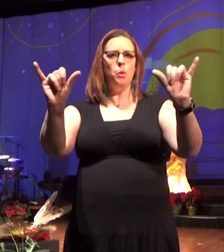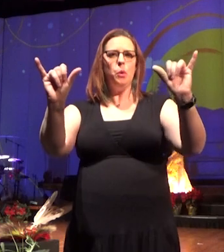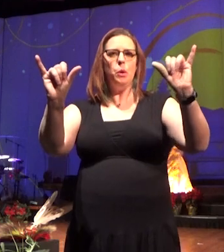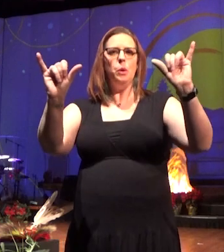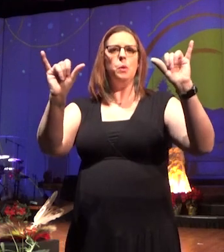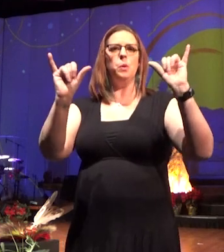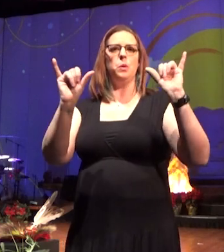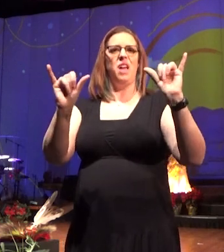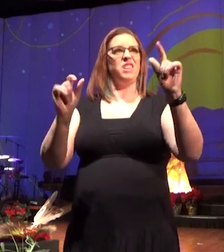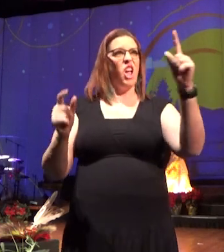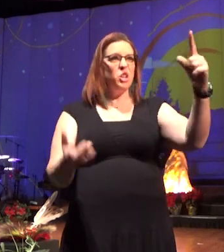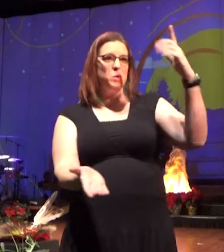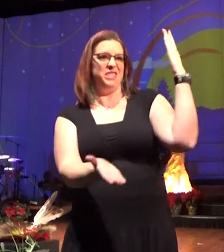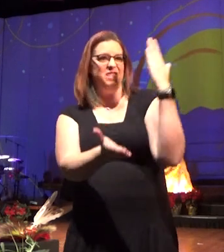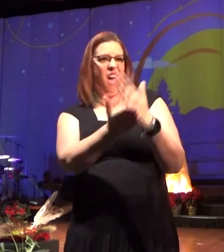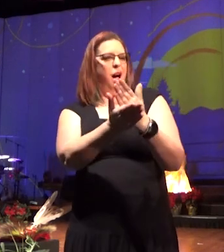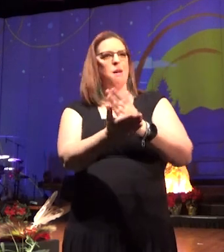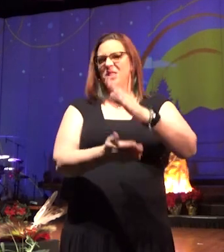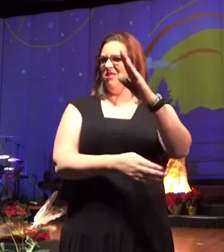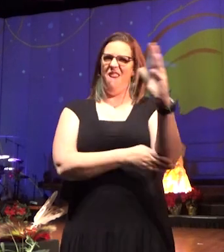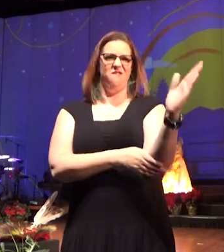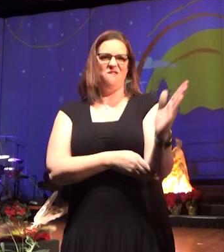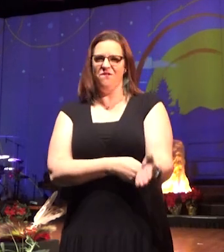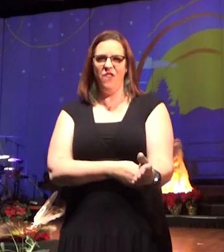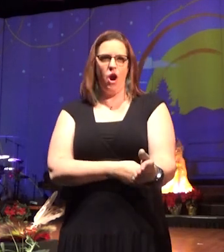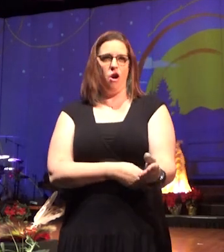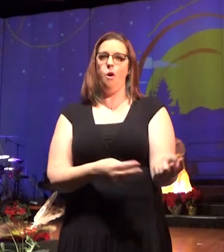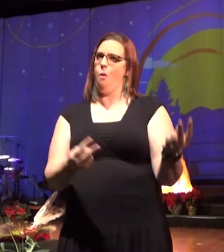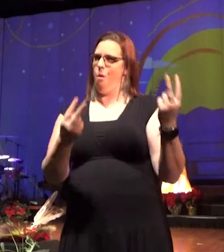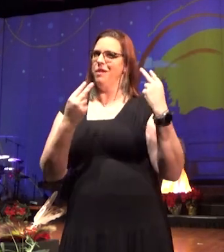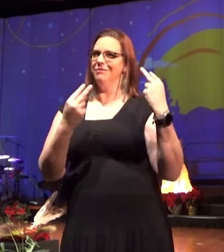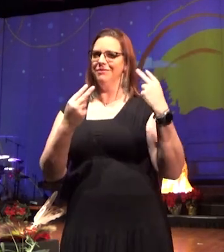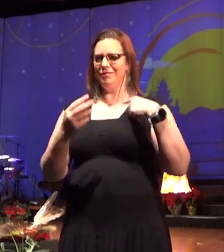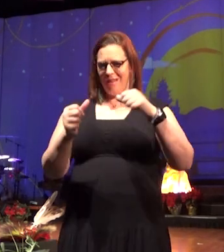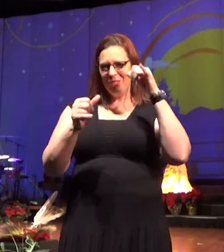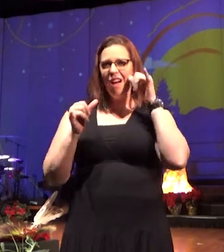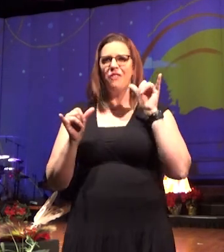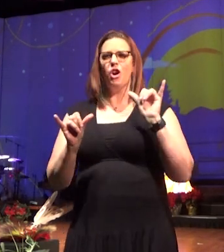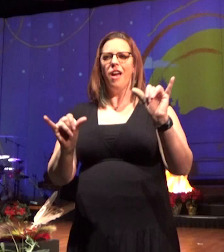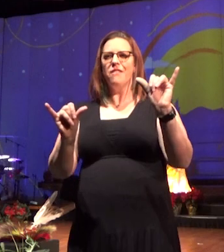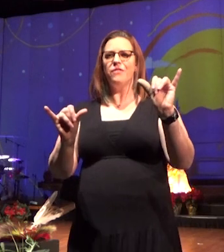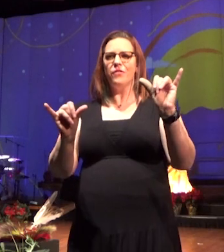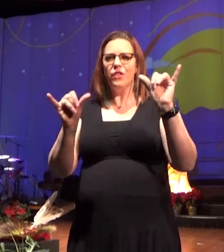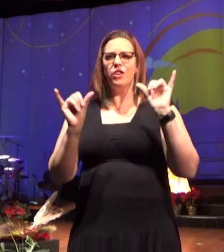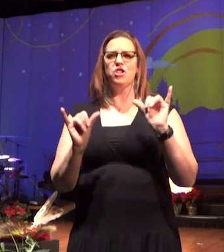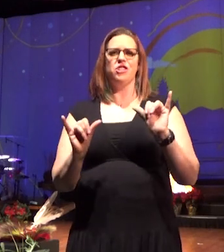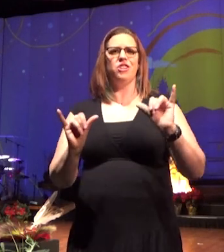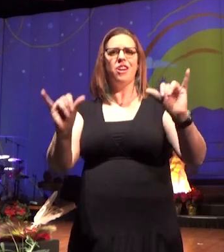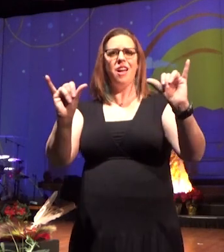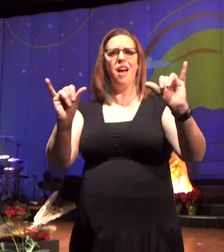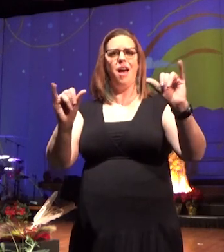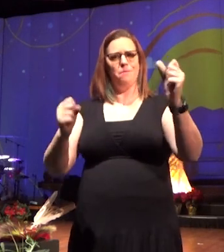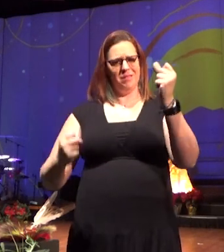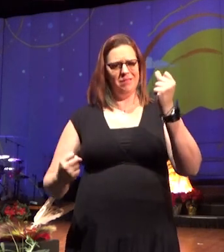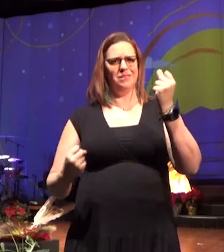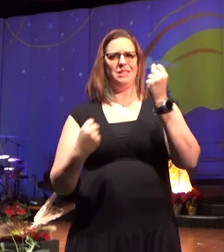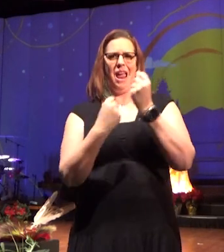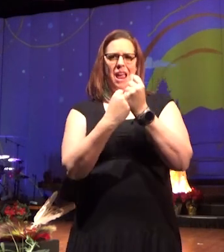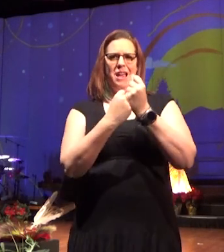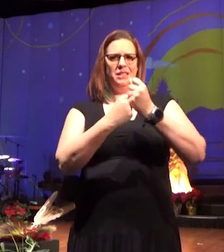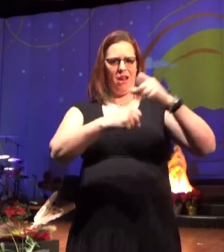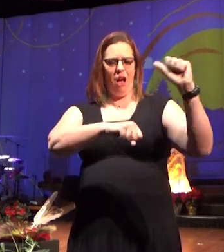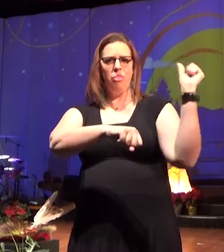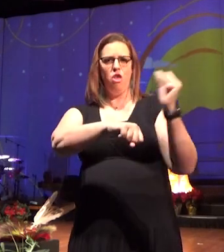Ooh, can't nobody stop me, watch me. Ever and ever I stand on the